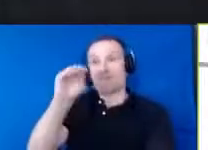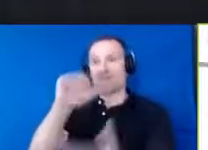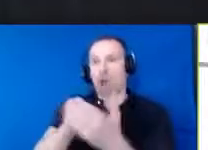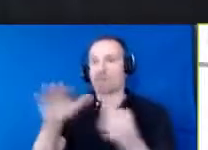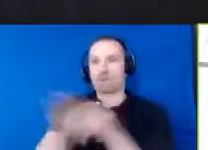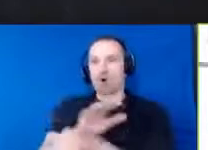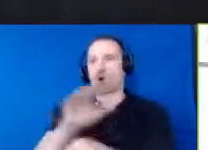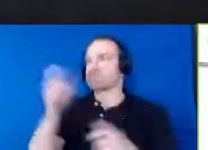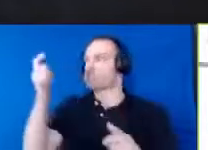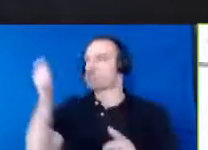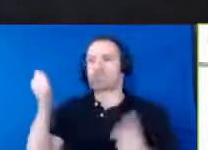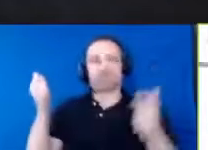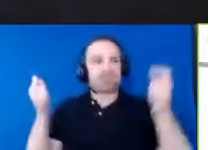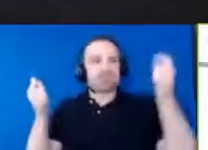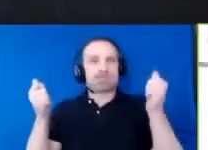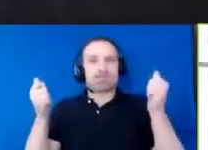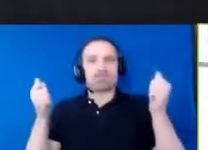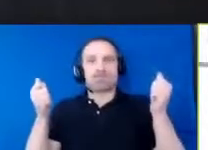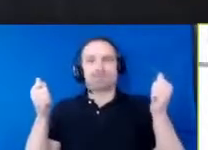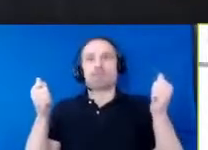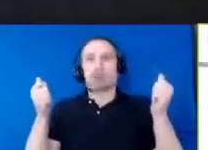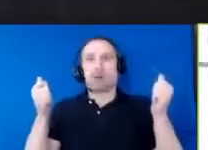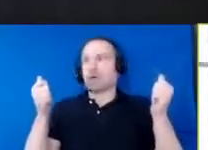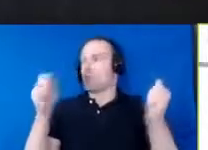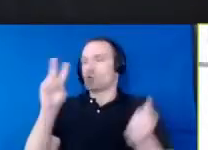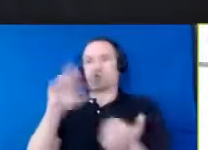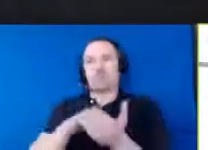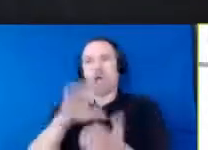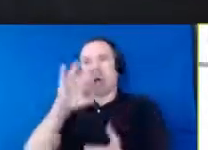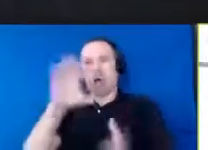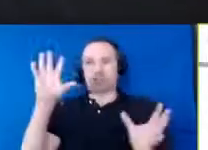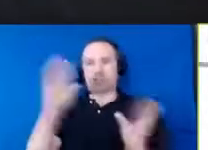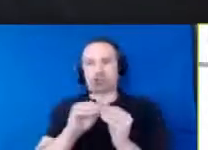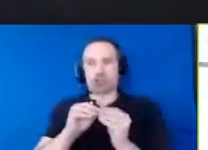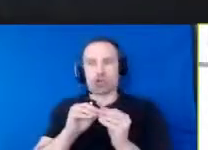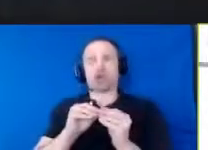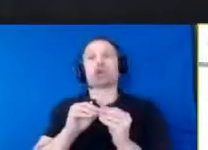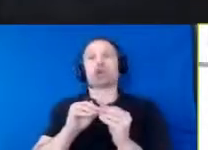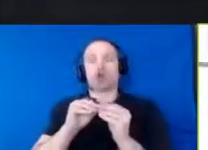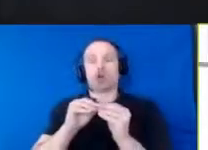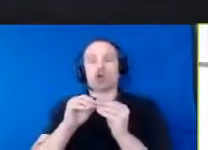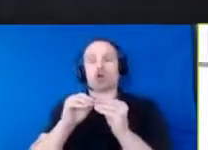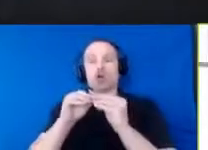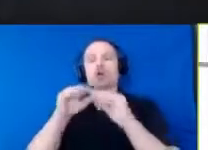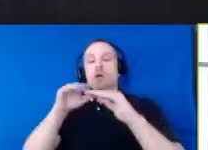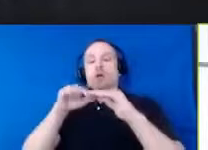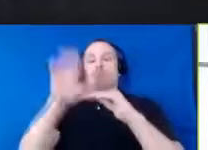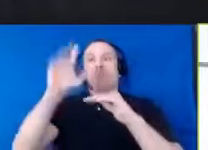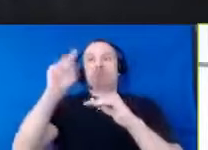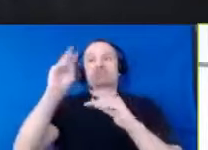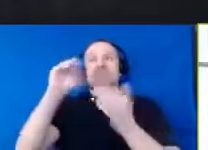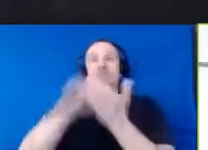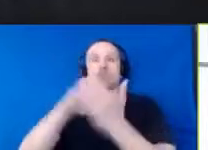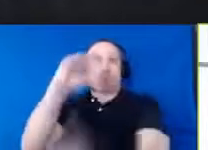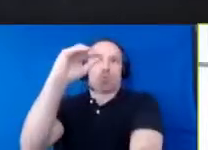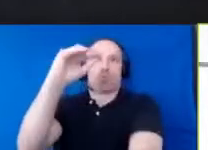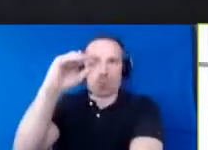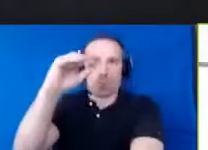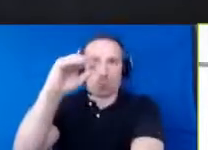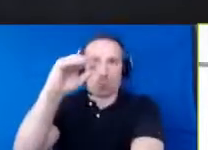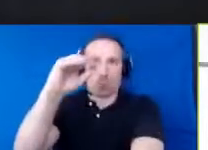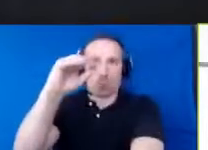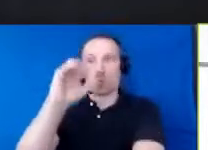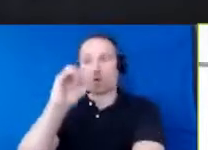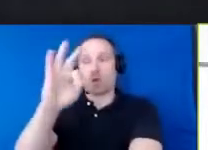number will ramp down up to people who make 160,000 as a couple, and then it goes to 0. If you are single,